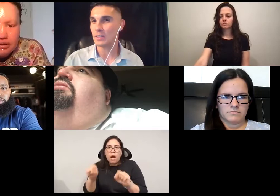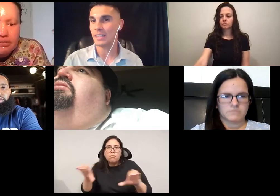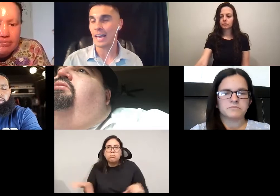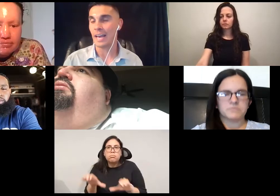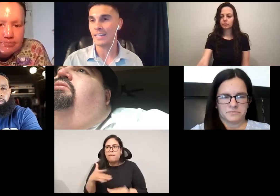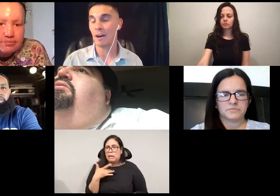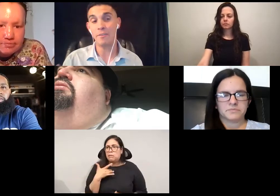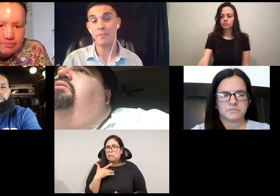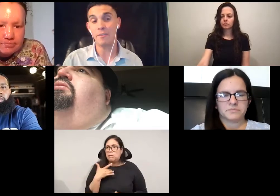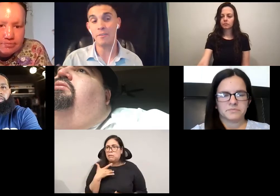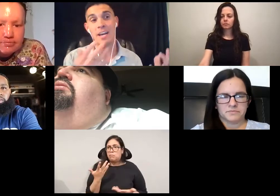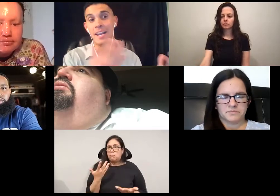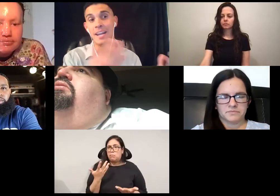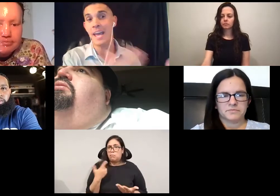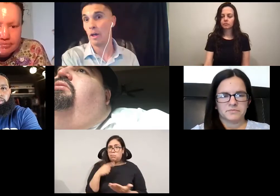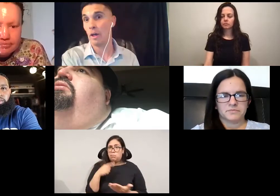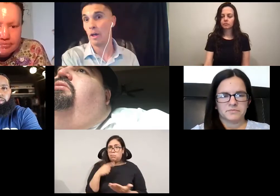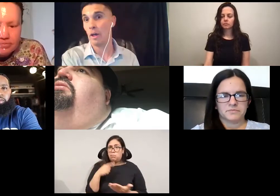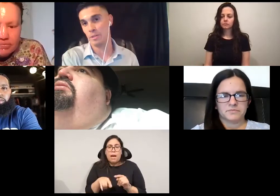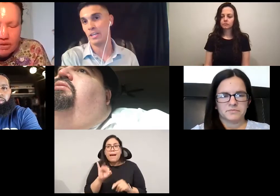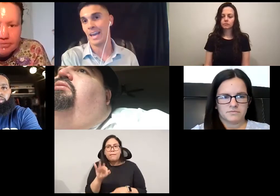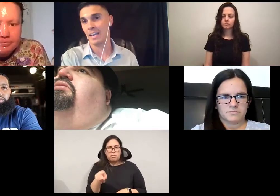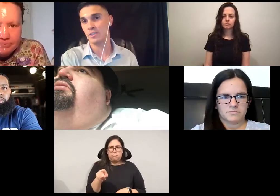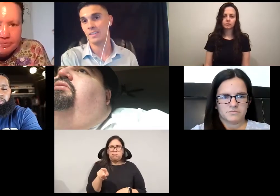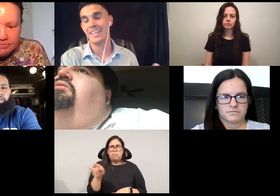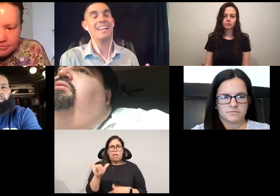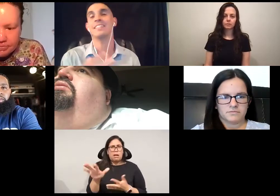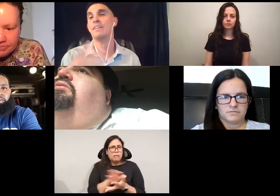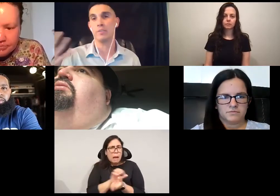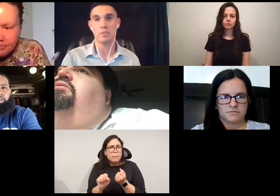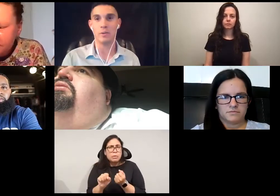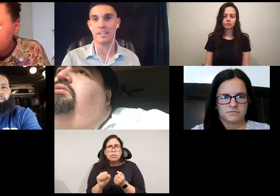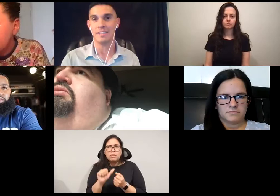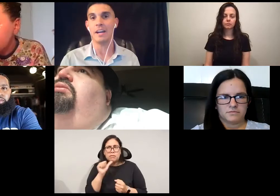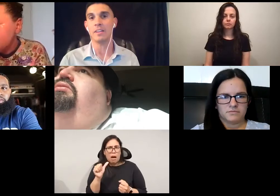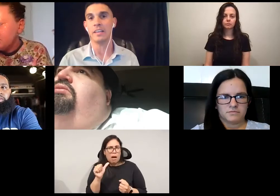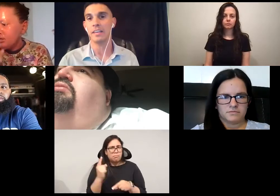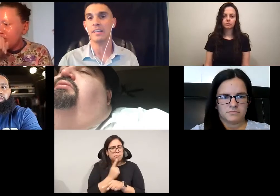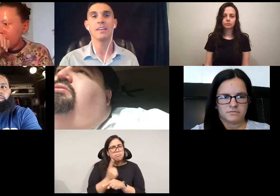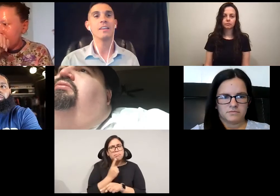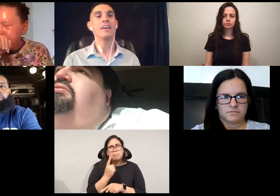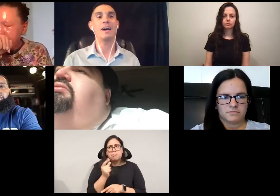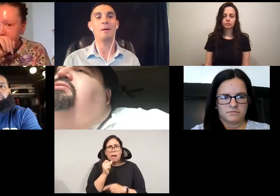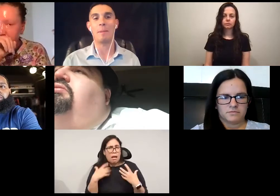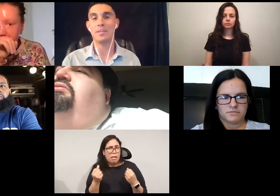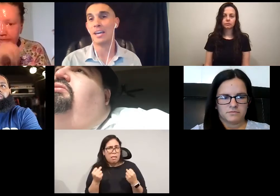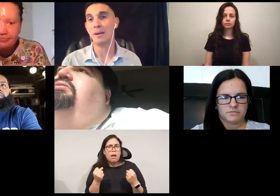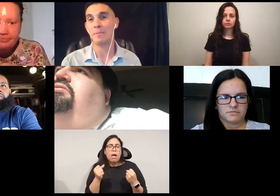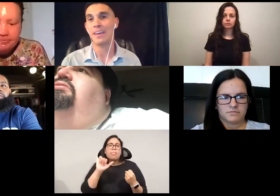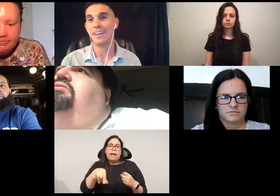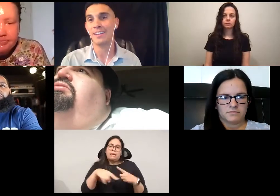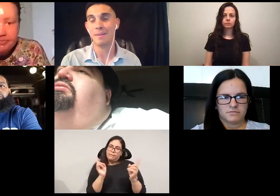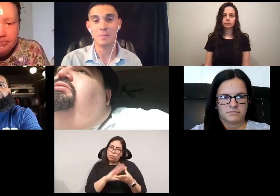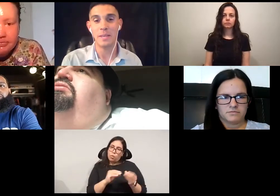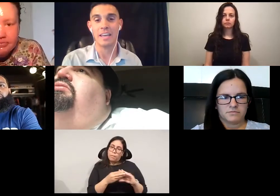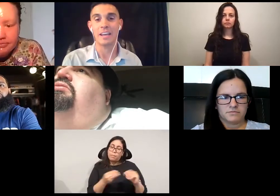find fault in that. Now, if it's unhealthy action, if it's damaging action, that's a different story entirely. I'm Jacob,